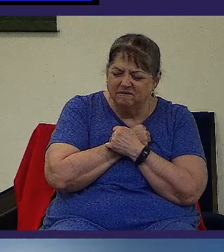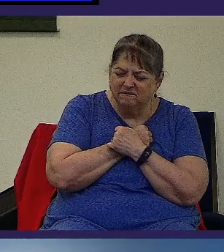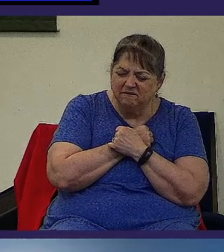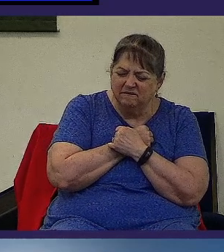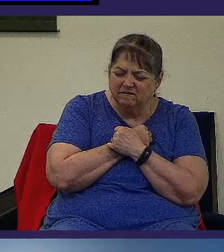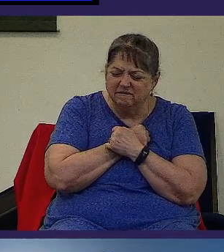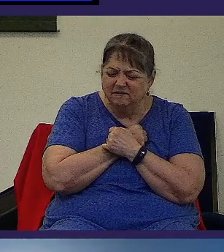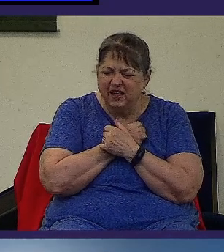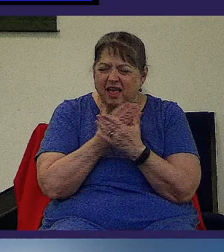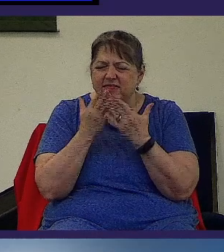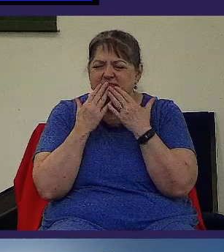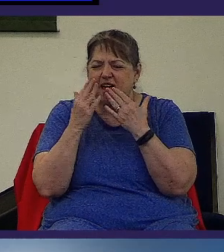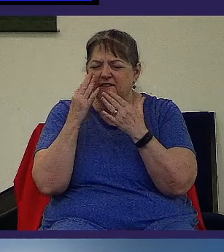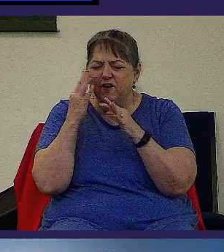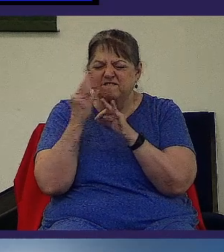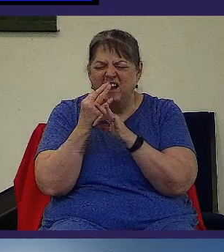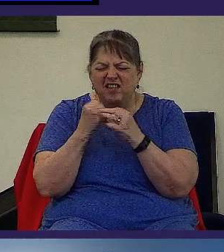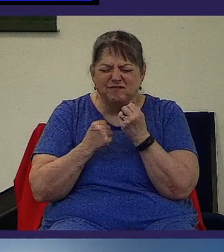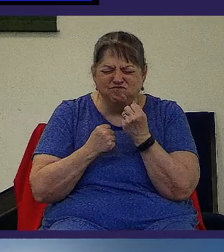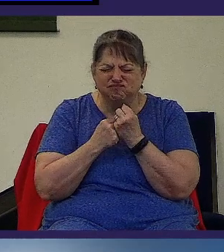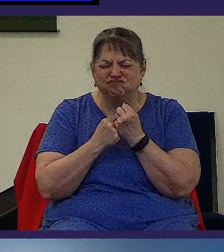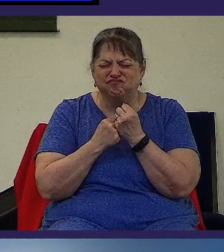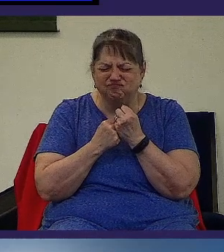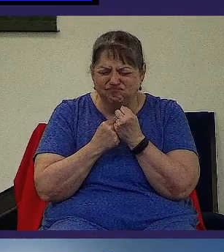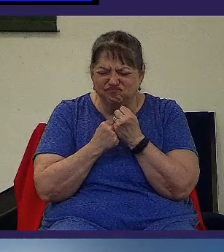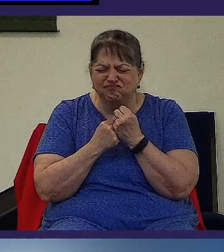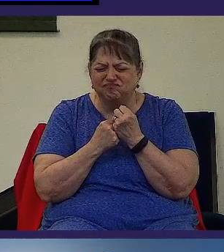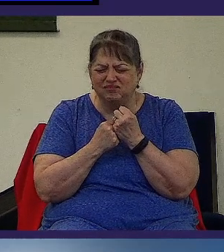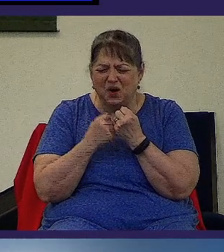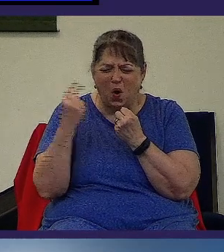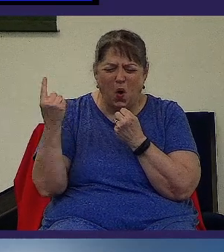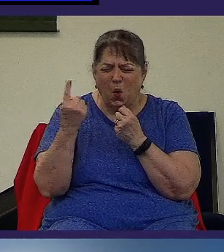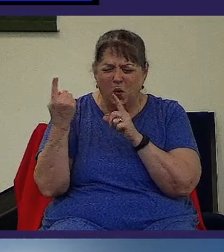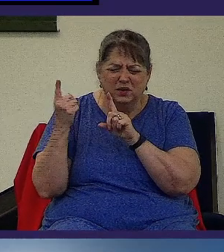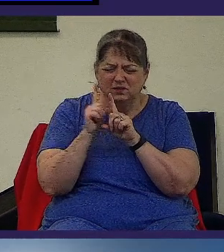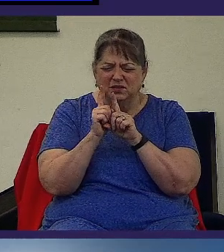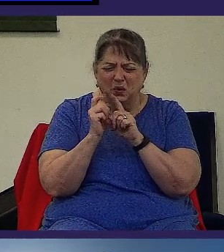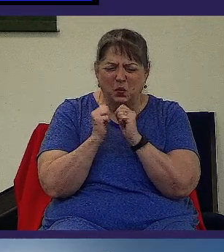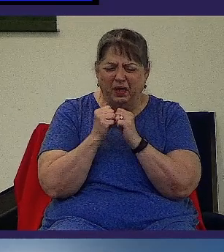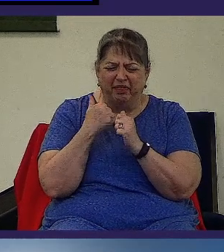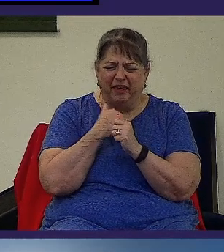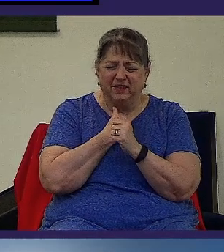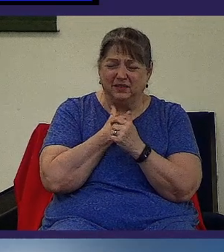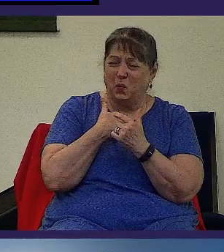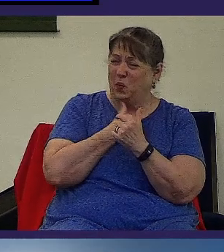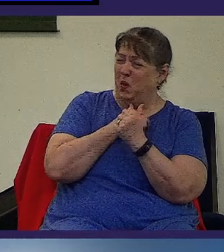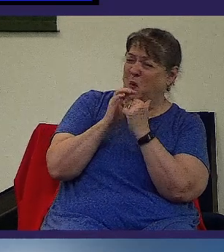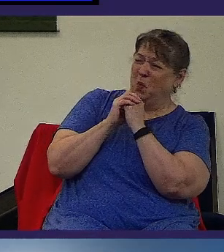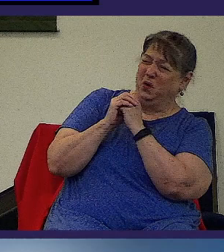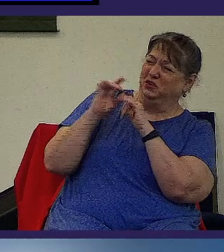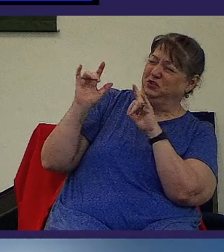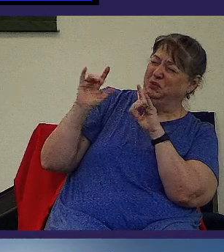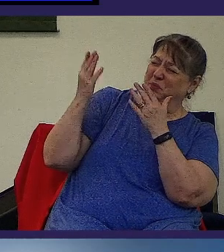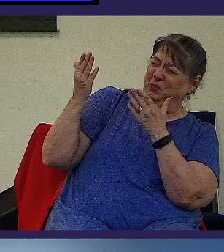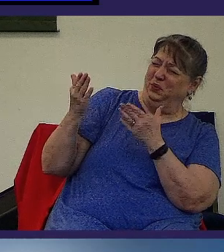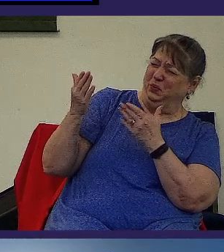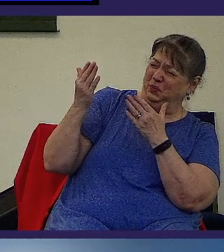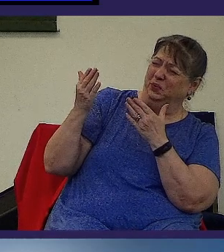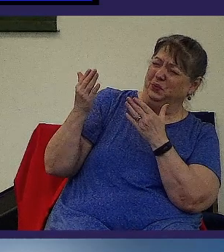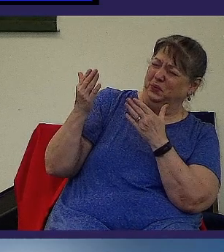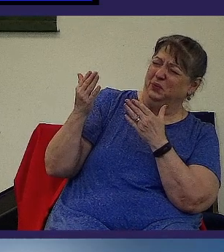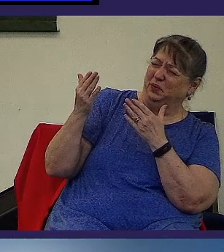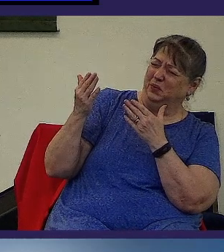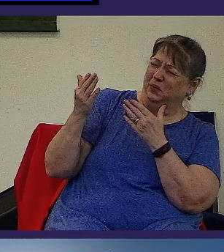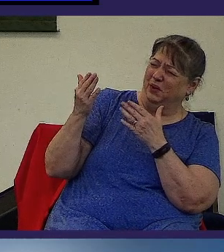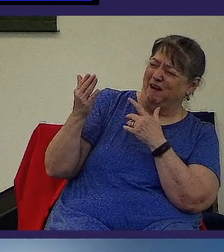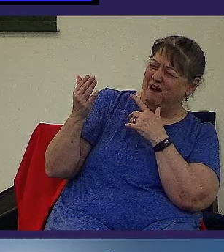just your faithfulness god thank you for the fact that you're here with us this morning we worshiped you we worship you because of